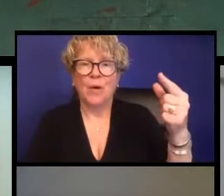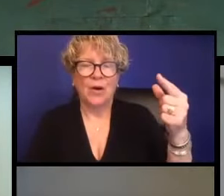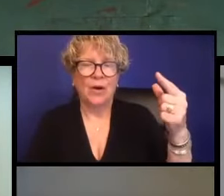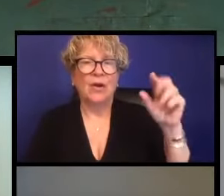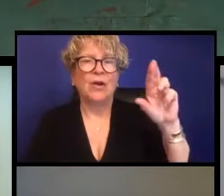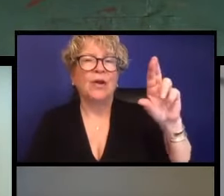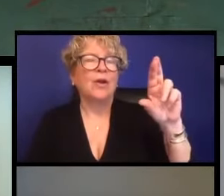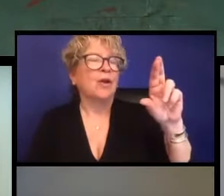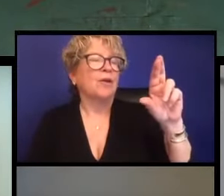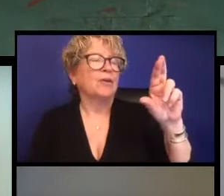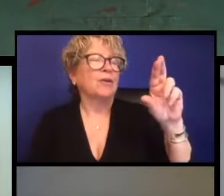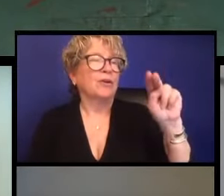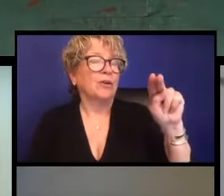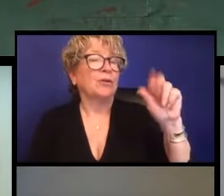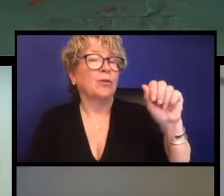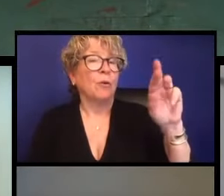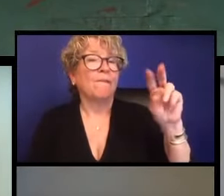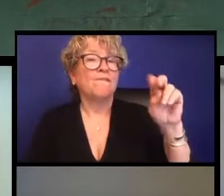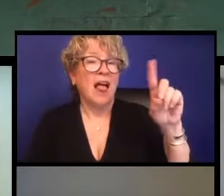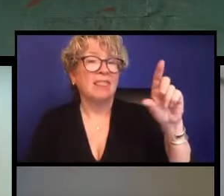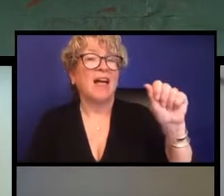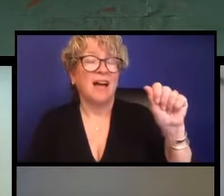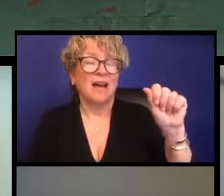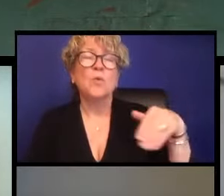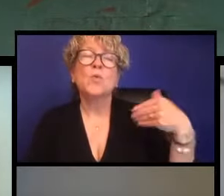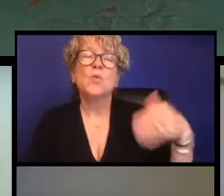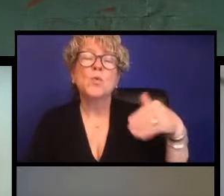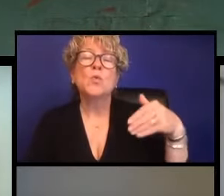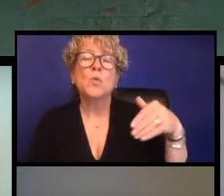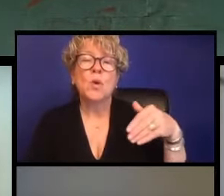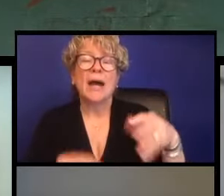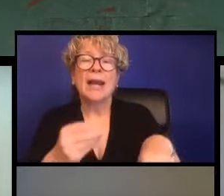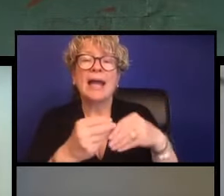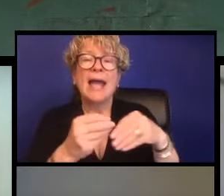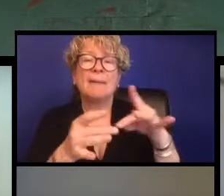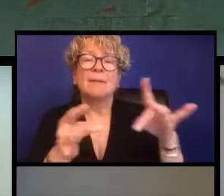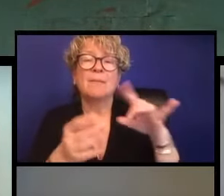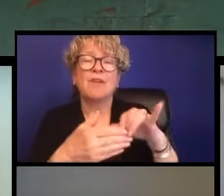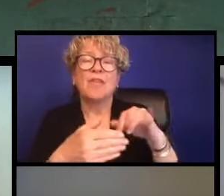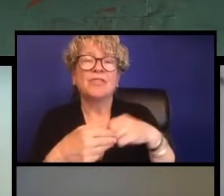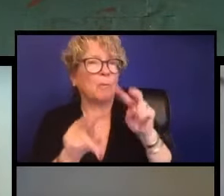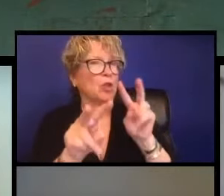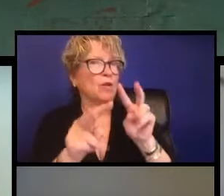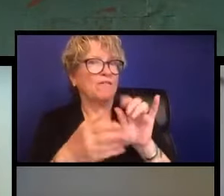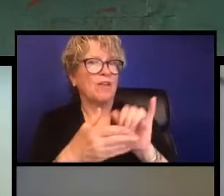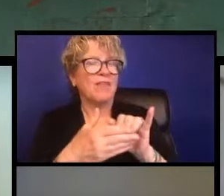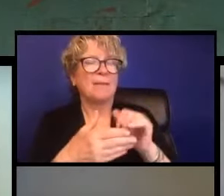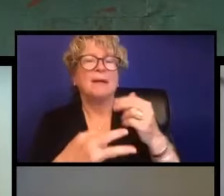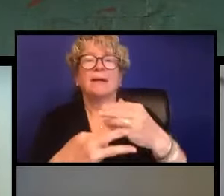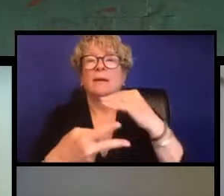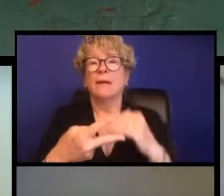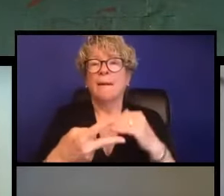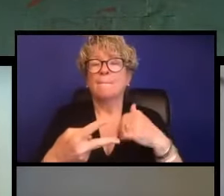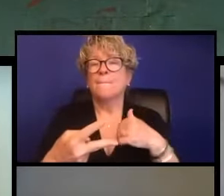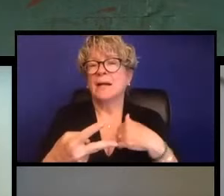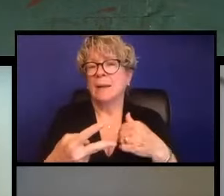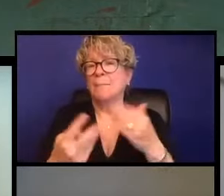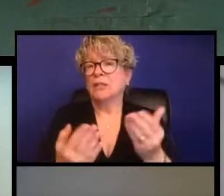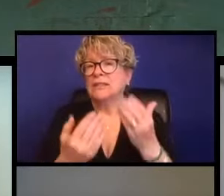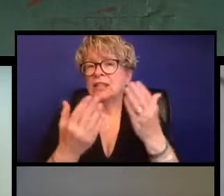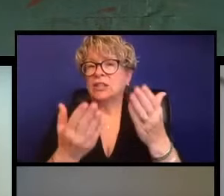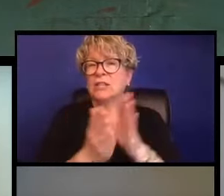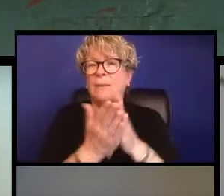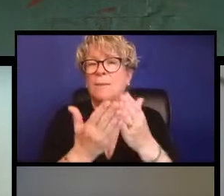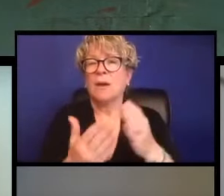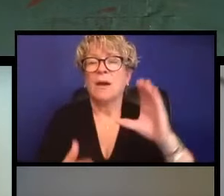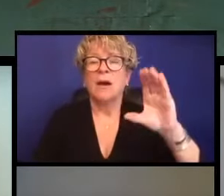I loved it so much. So definitely look forward to that one. The book that I'm going to suggest is actually a few years old. It's by